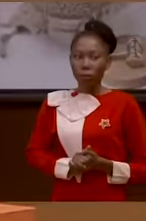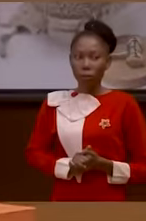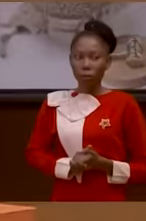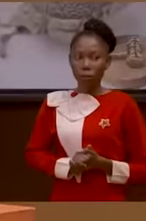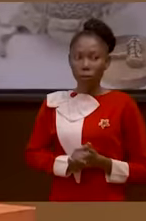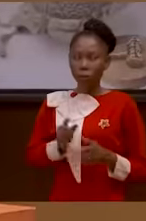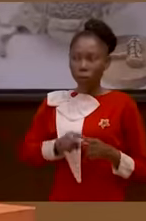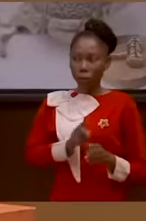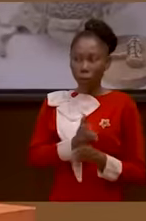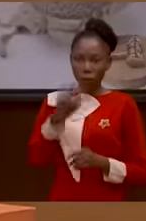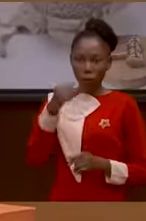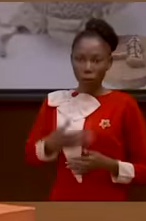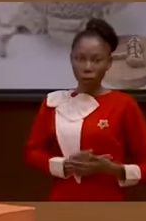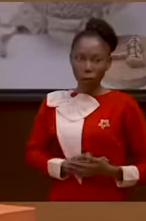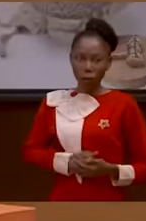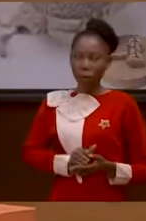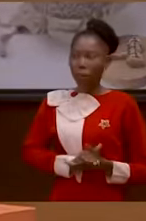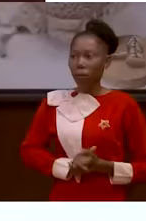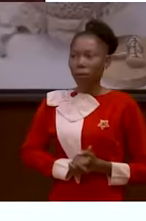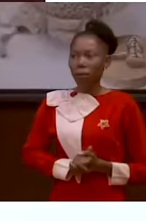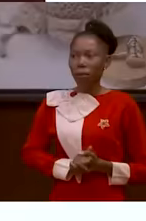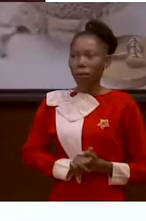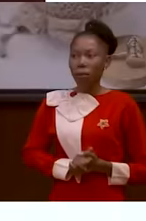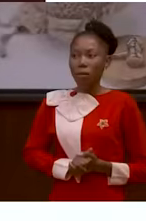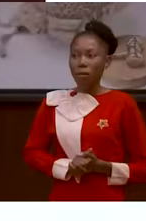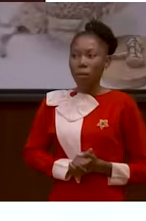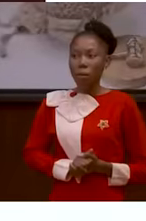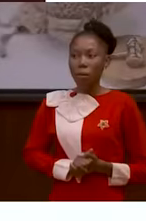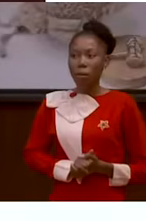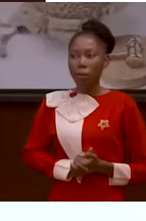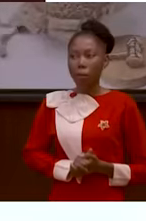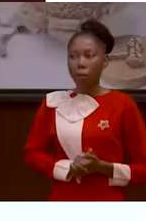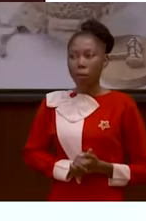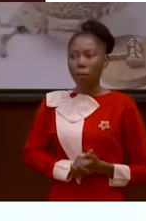No. To take care of the baby for now. You have to give her upkeep.